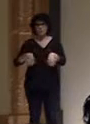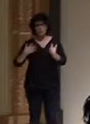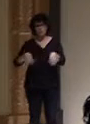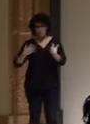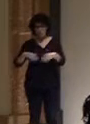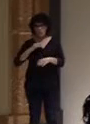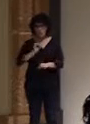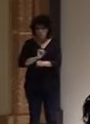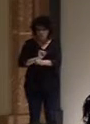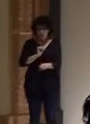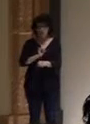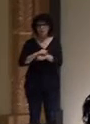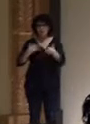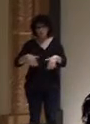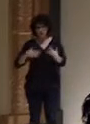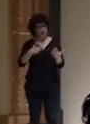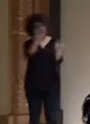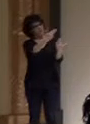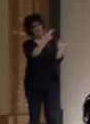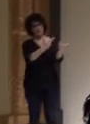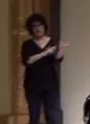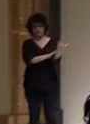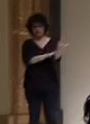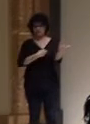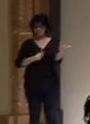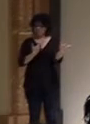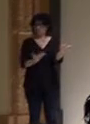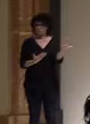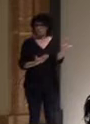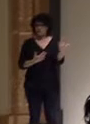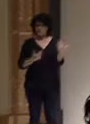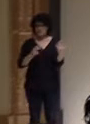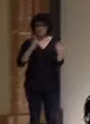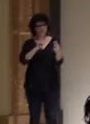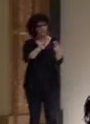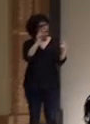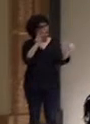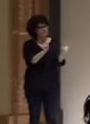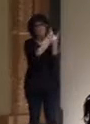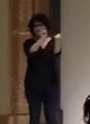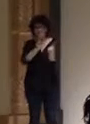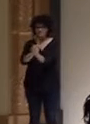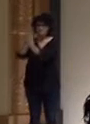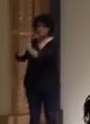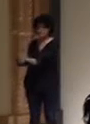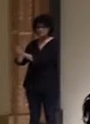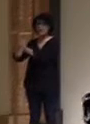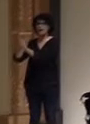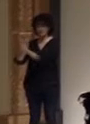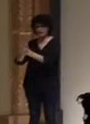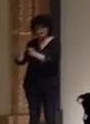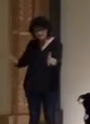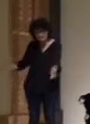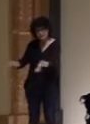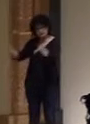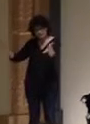a space for complementary encounters, a context for provocation and innovation, an opportunity to